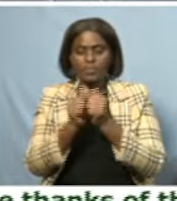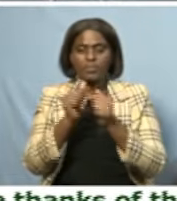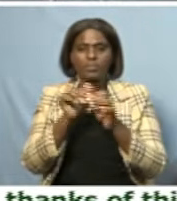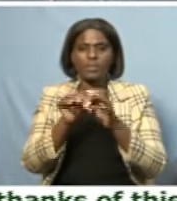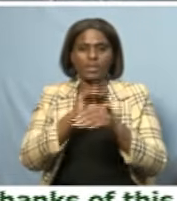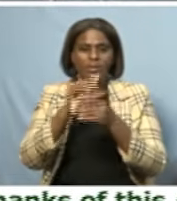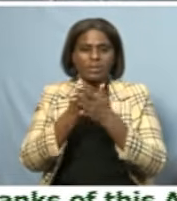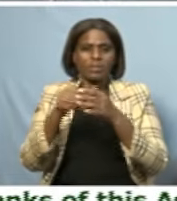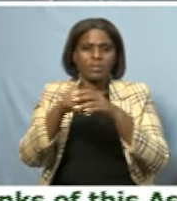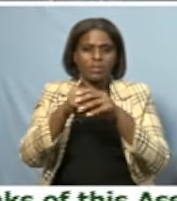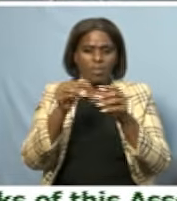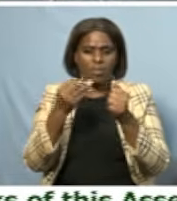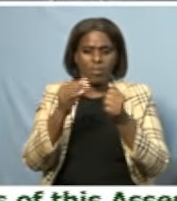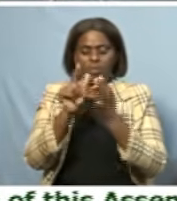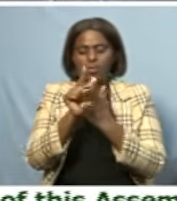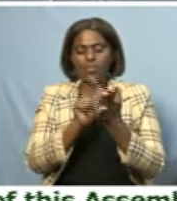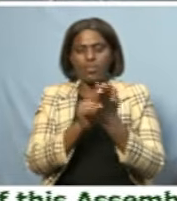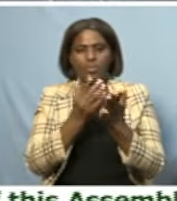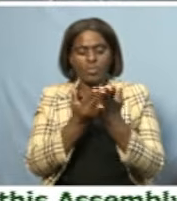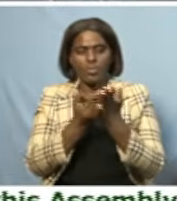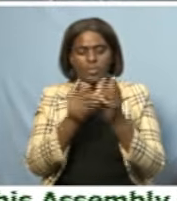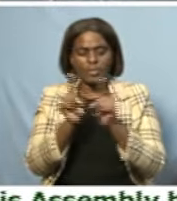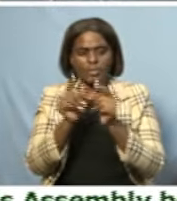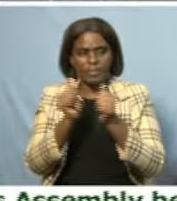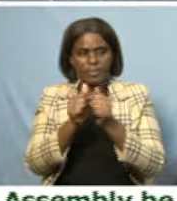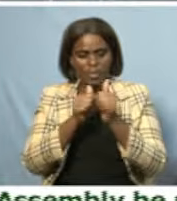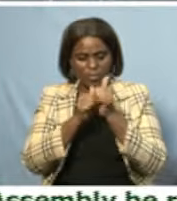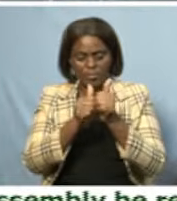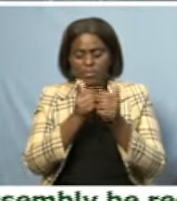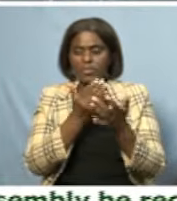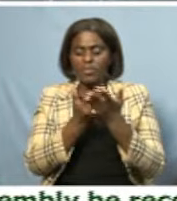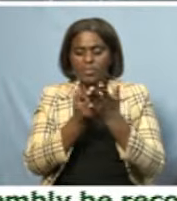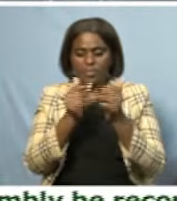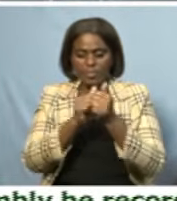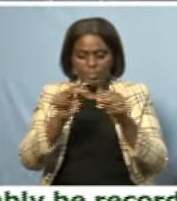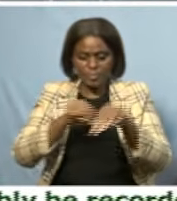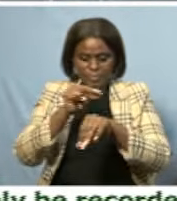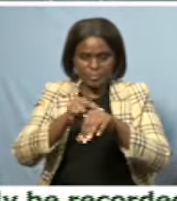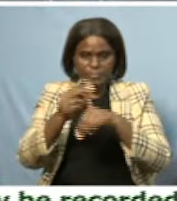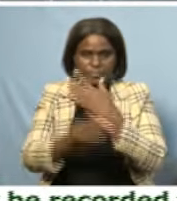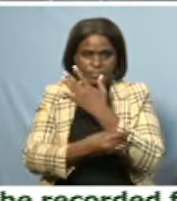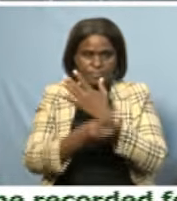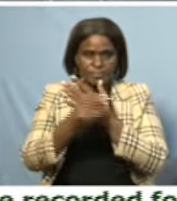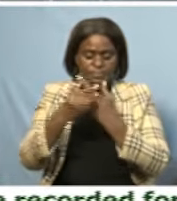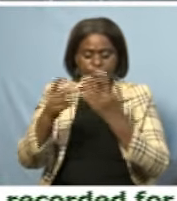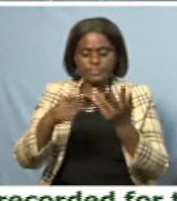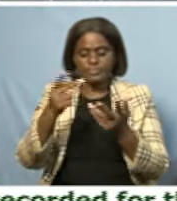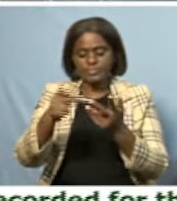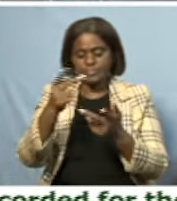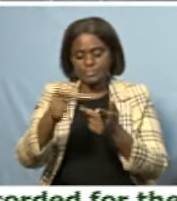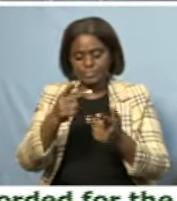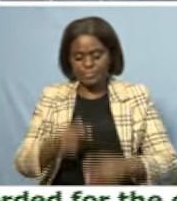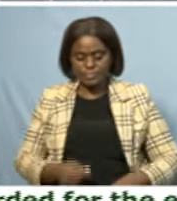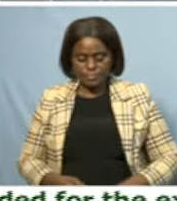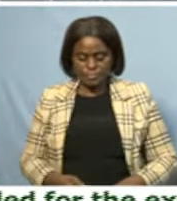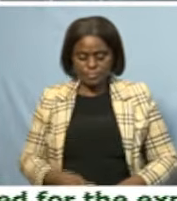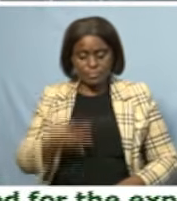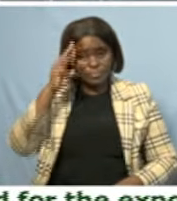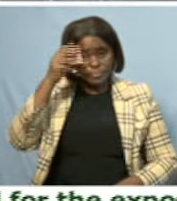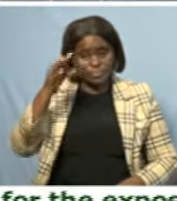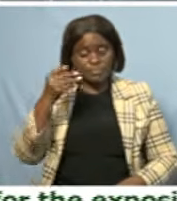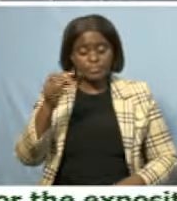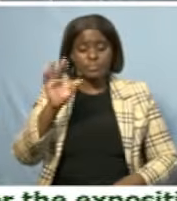the confines of the law and in accordance with national development priorities. The Ministry